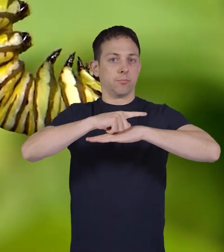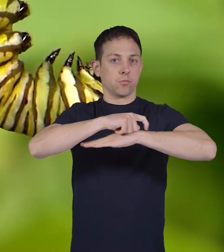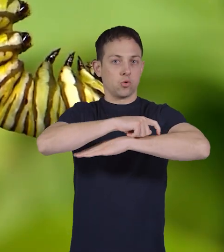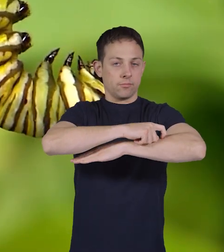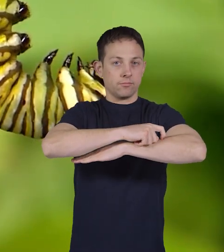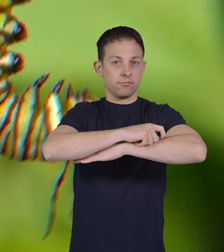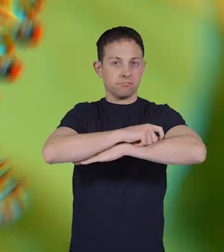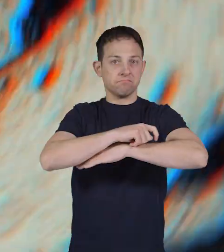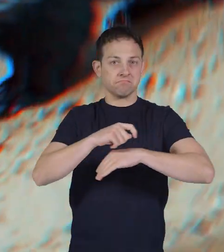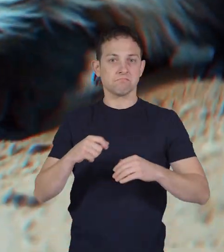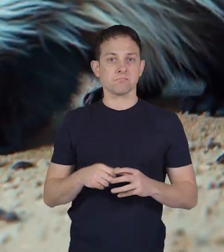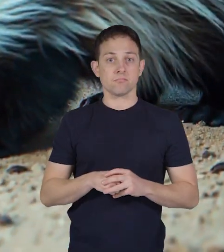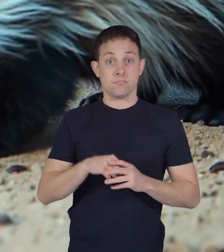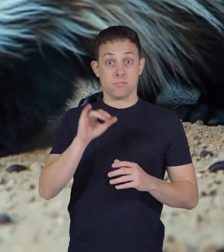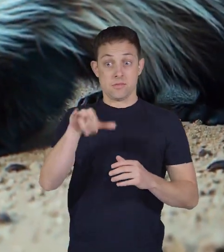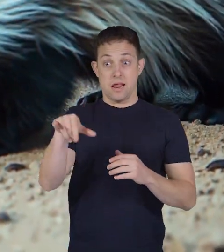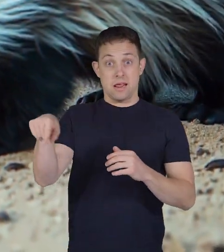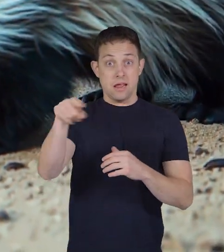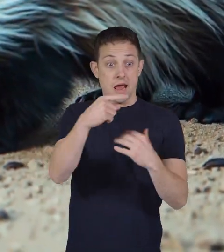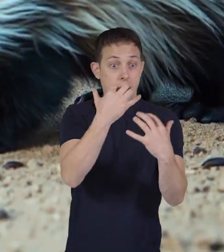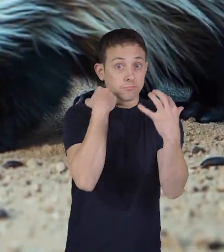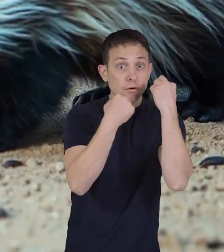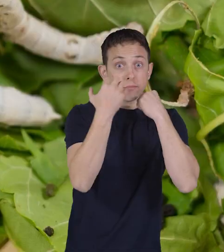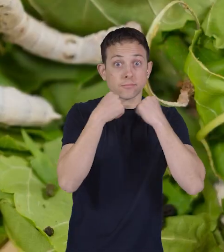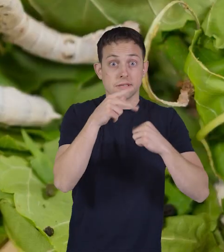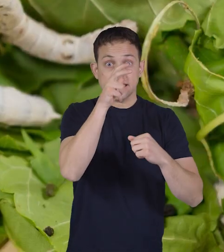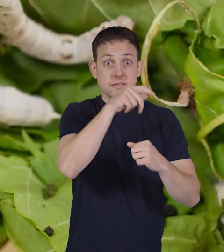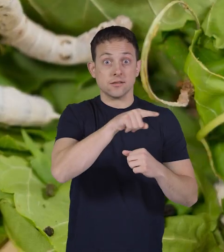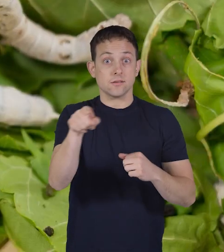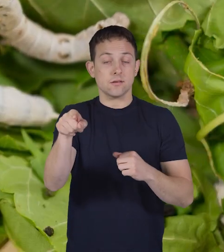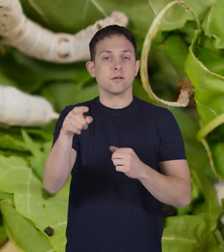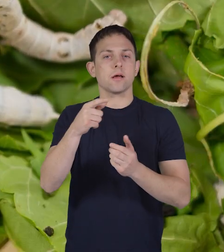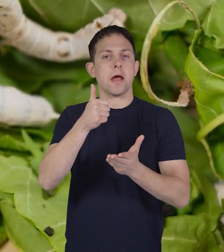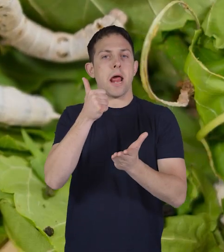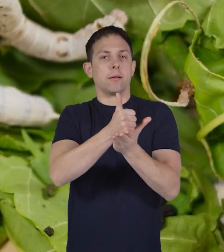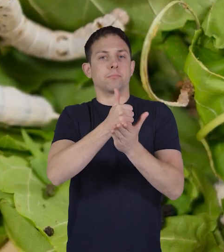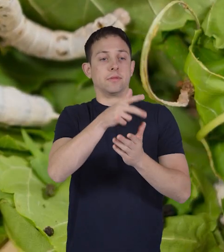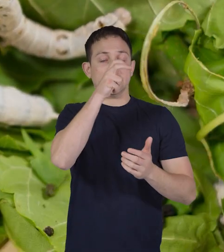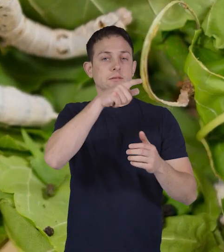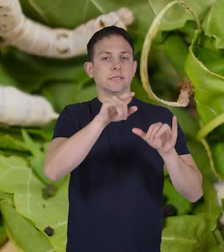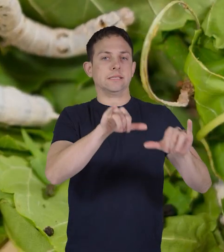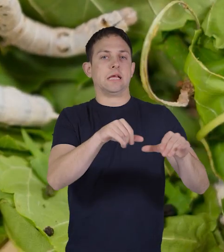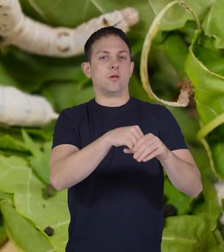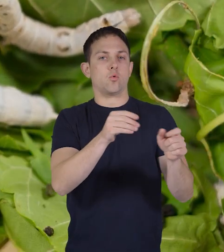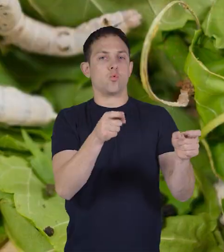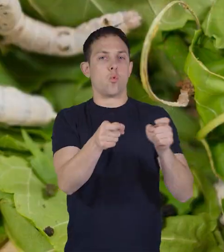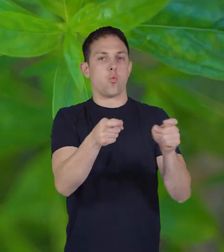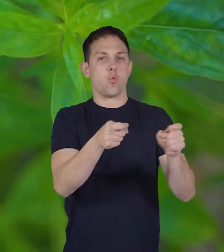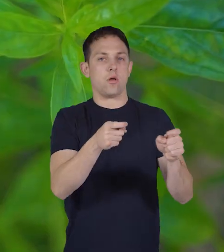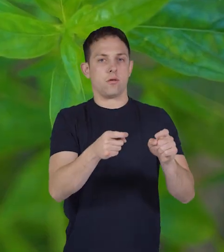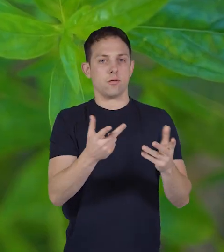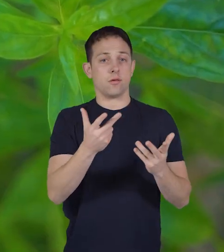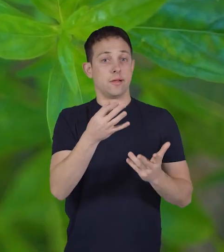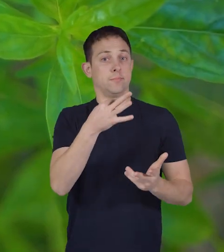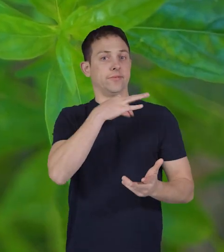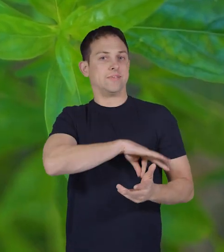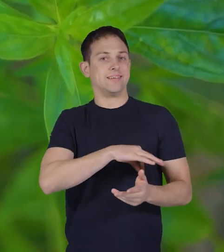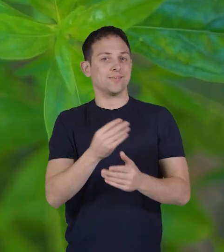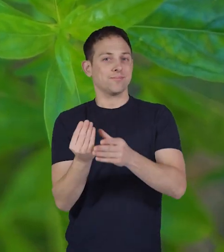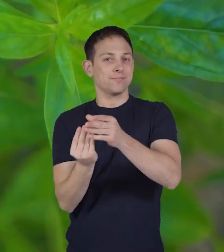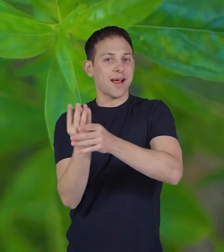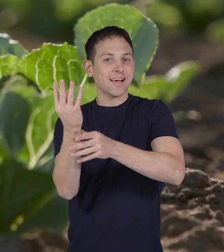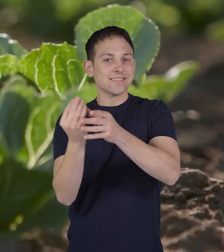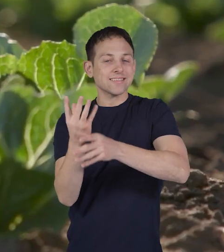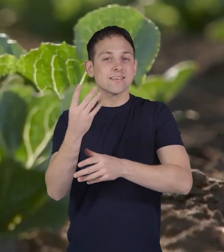caterpillars by consuming these pests skunks help keep insect populations in check which benefits